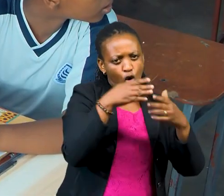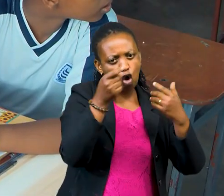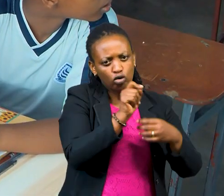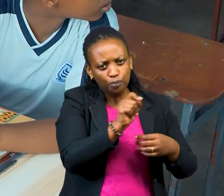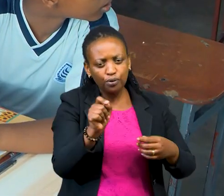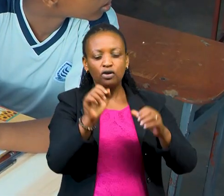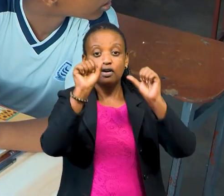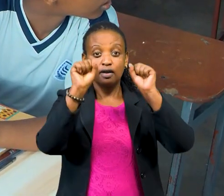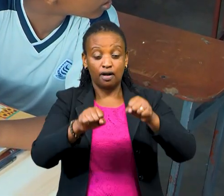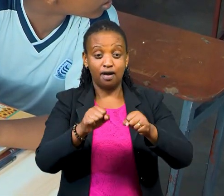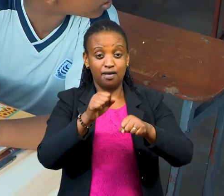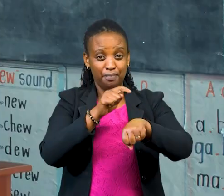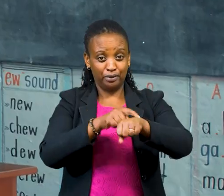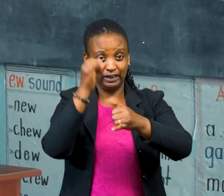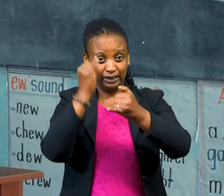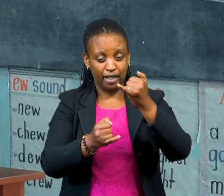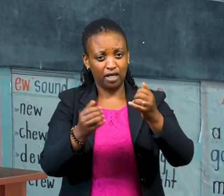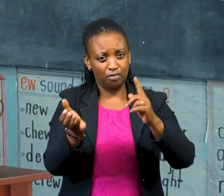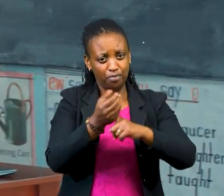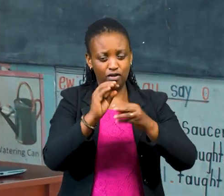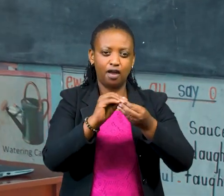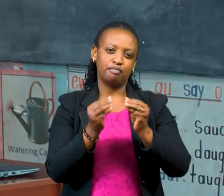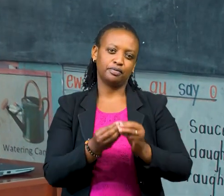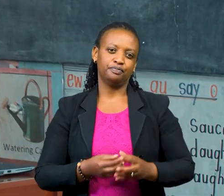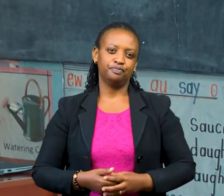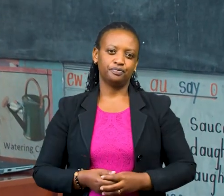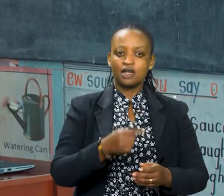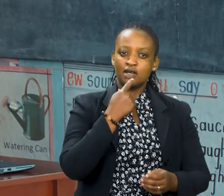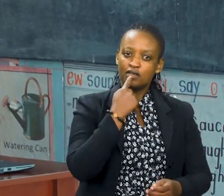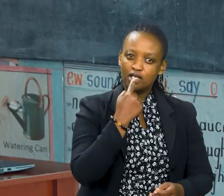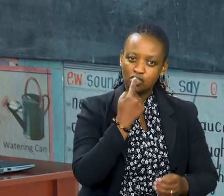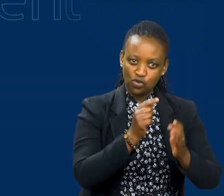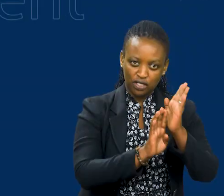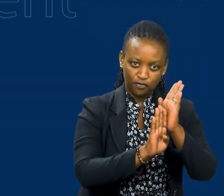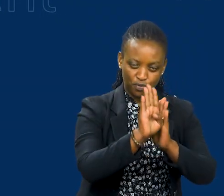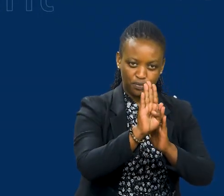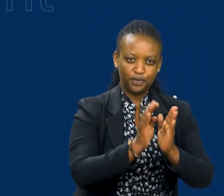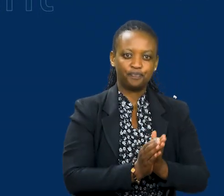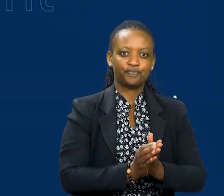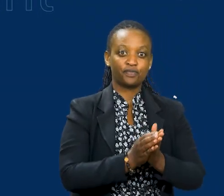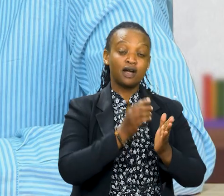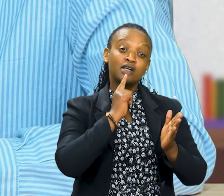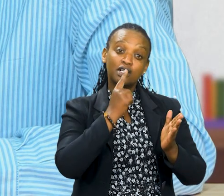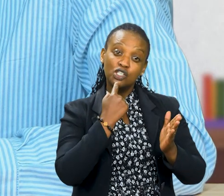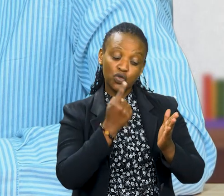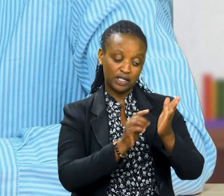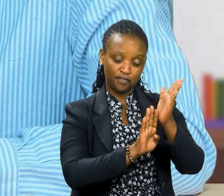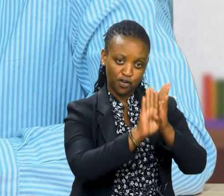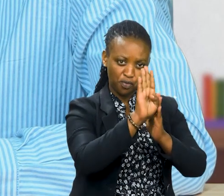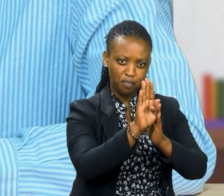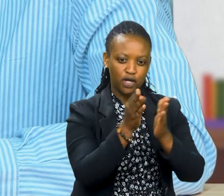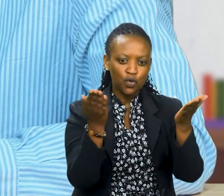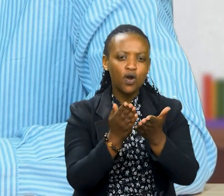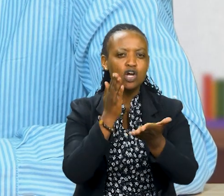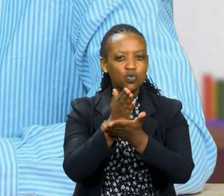the end of this lesson, we'll be able to find ratios. Lesson development. In the lesson